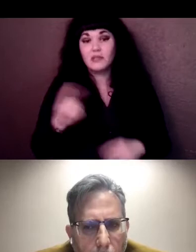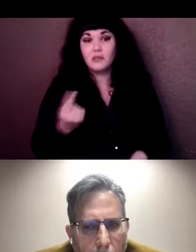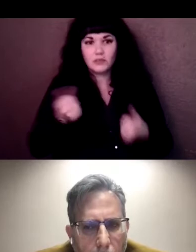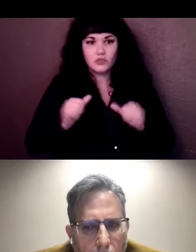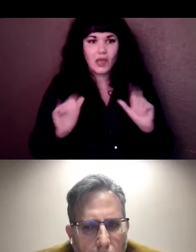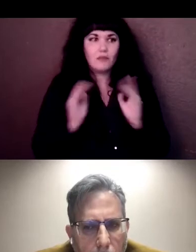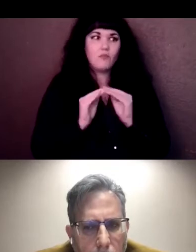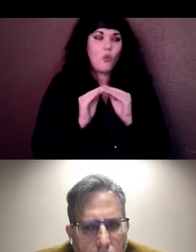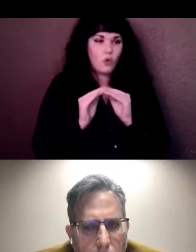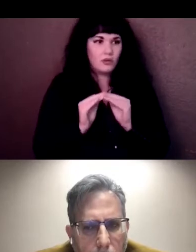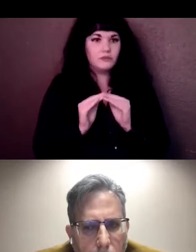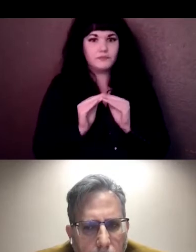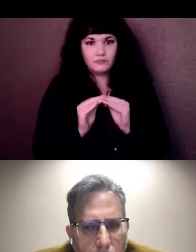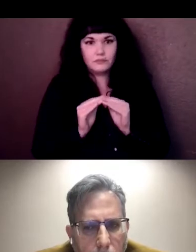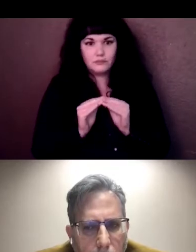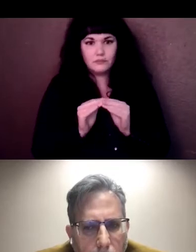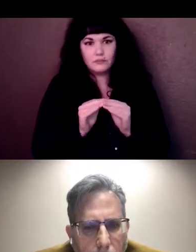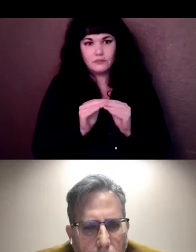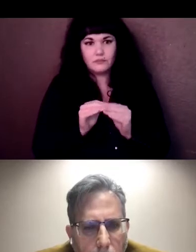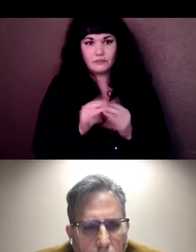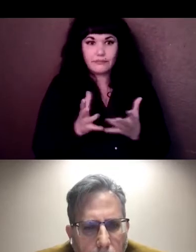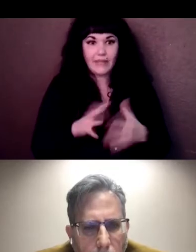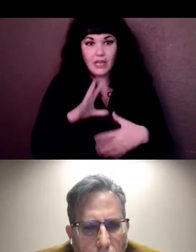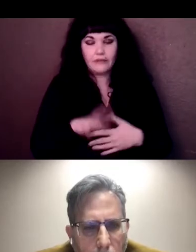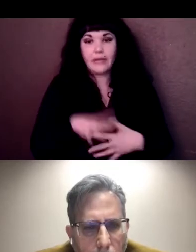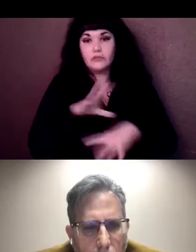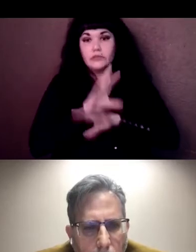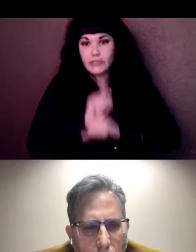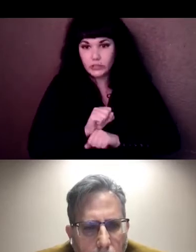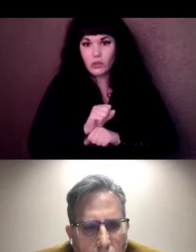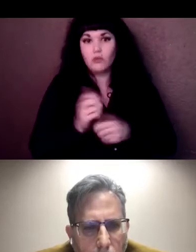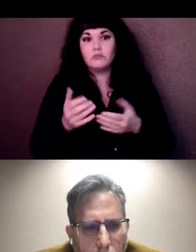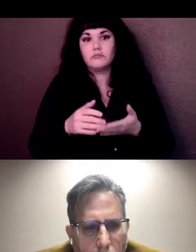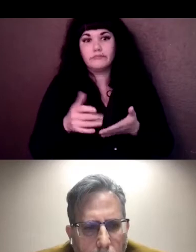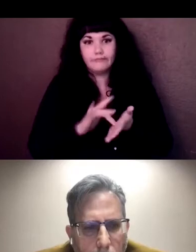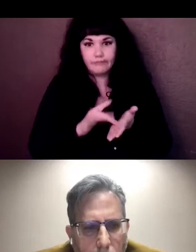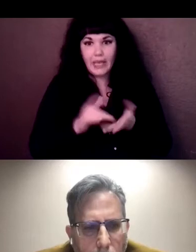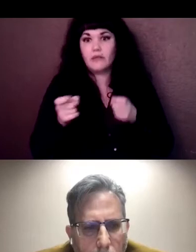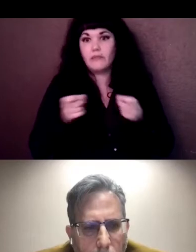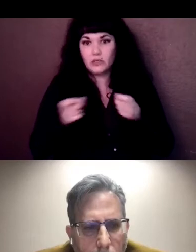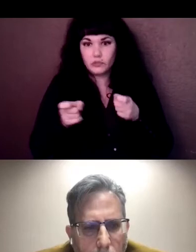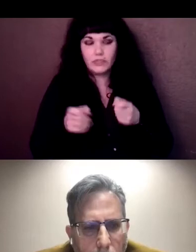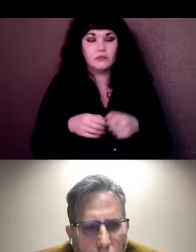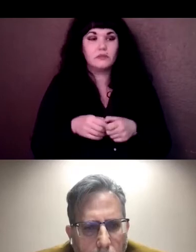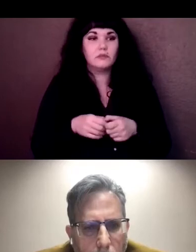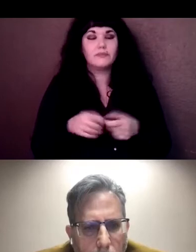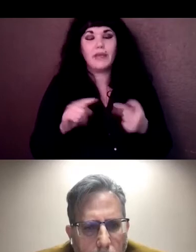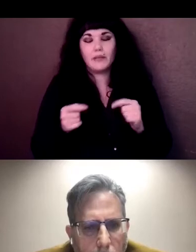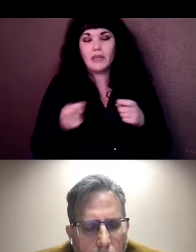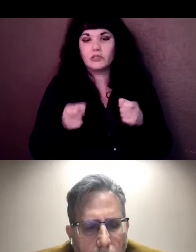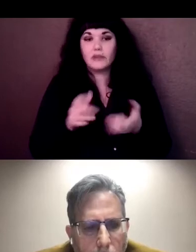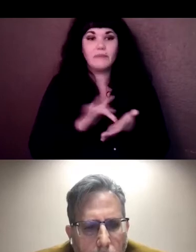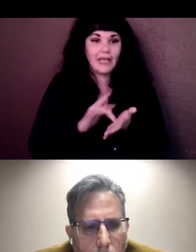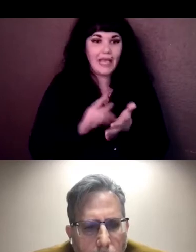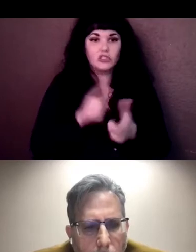more traditional, if you will, pain management techniques, like Philip has mentioned, with the medication. He's tried physical therapy, he's